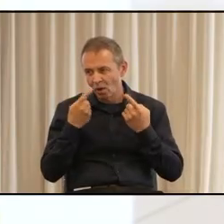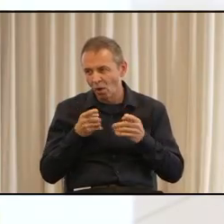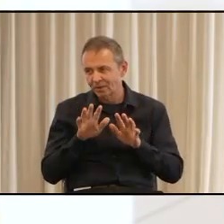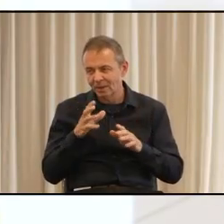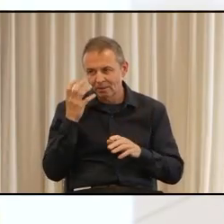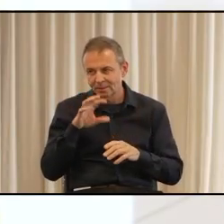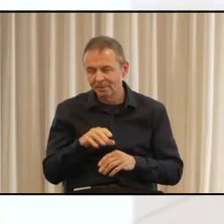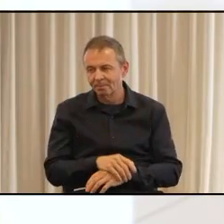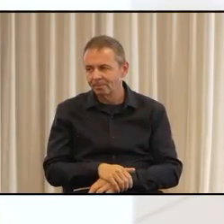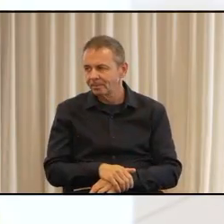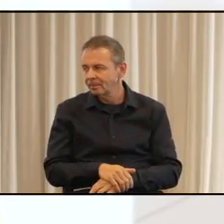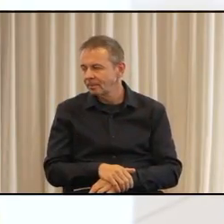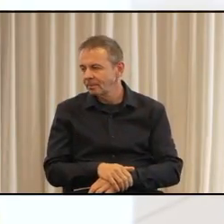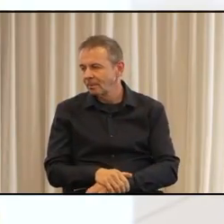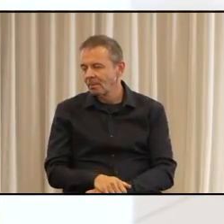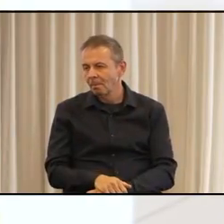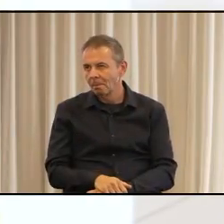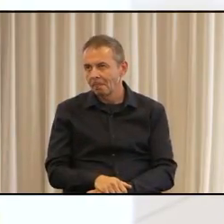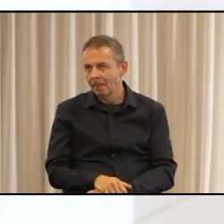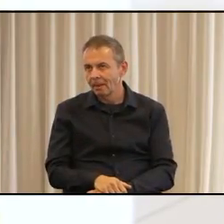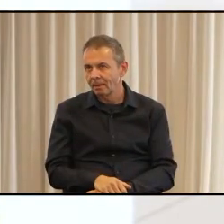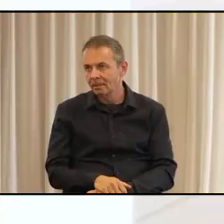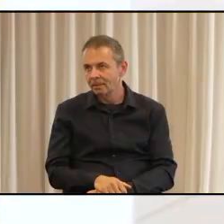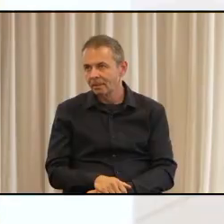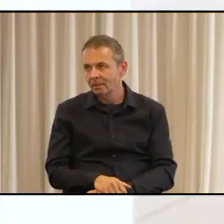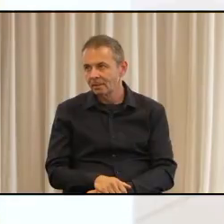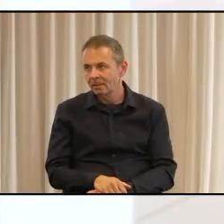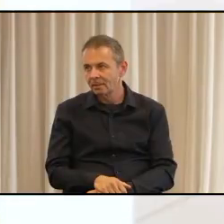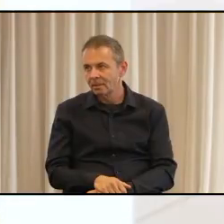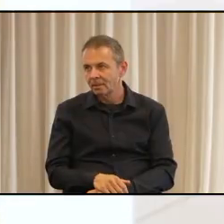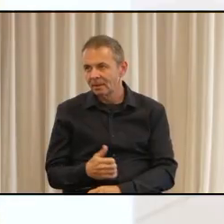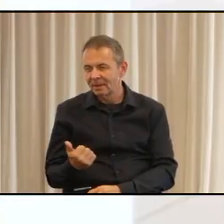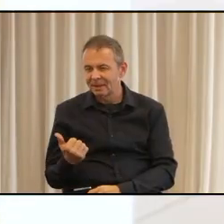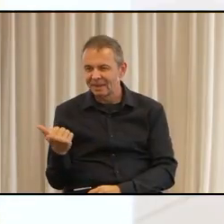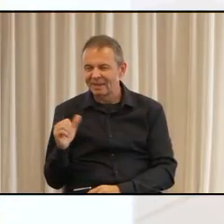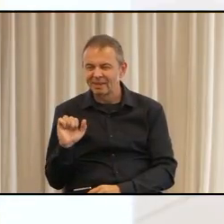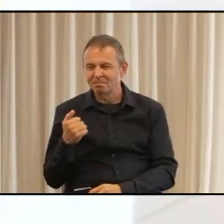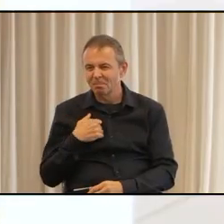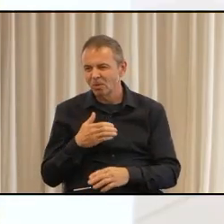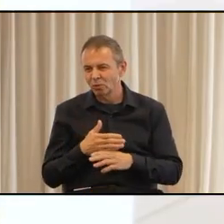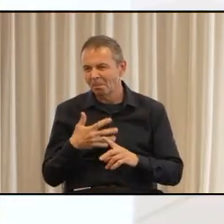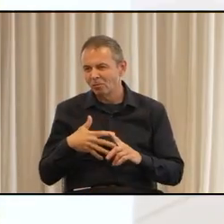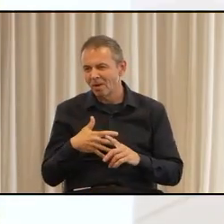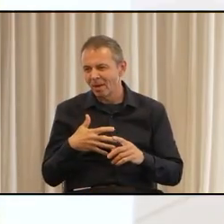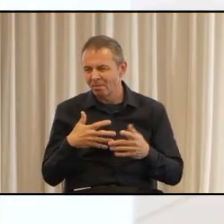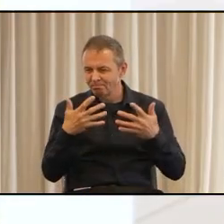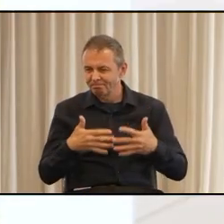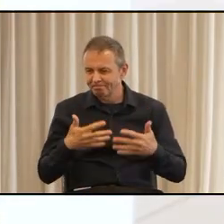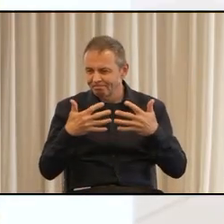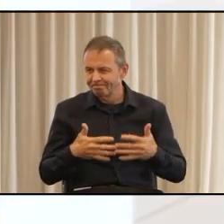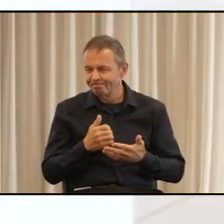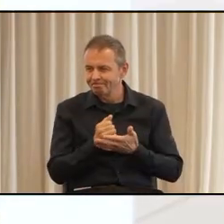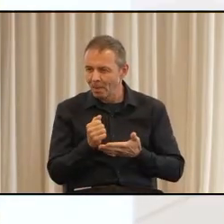my philosophy of life in some respects, and I have a scientific training, so I look at numbers because numbers often tell you lots of